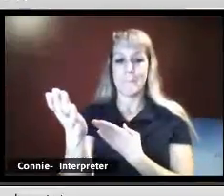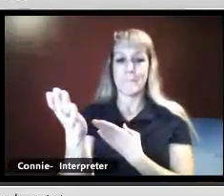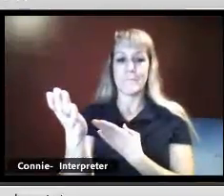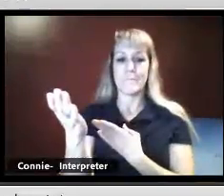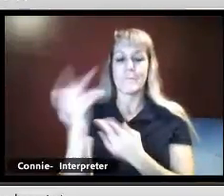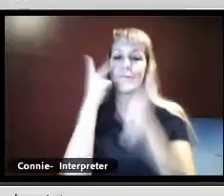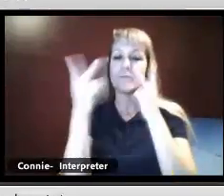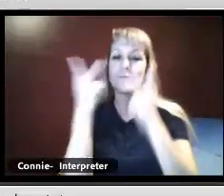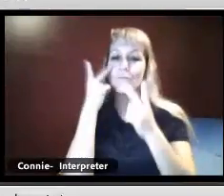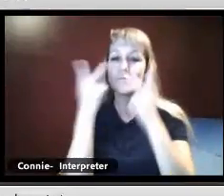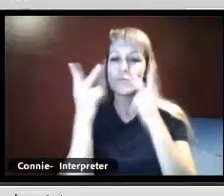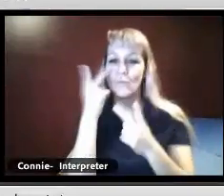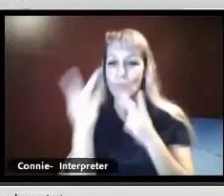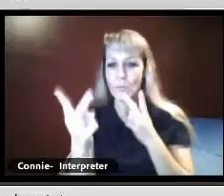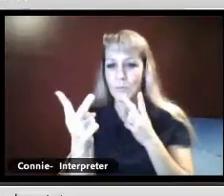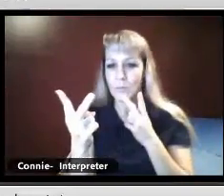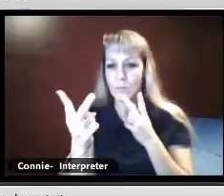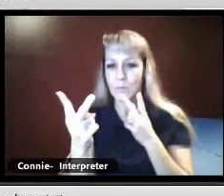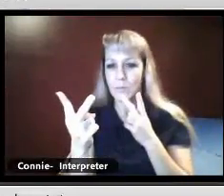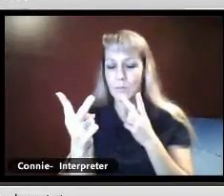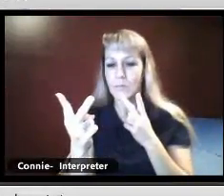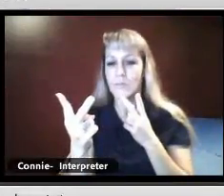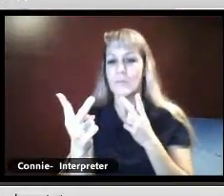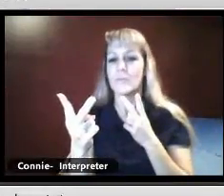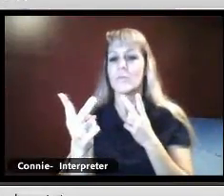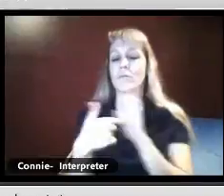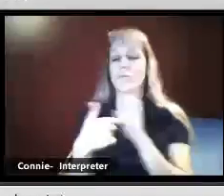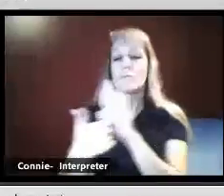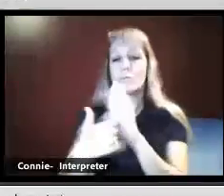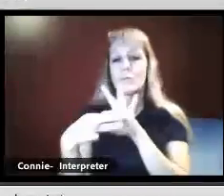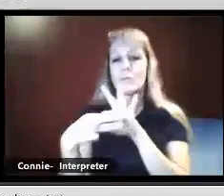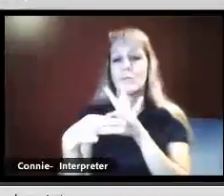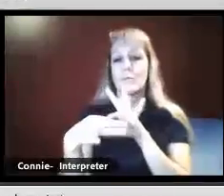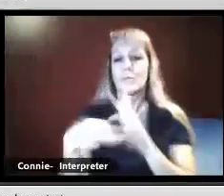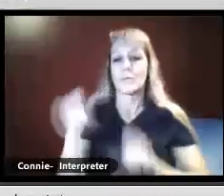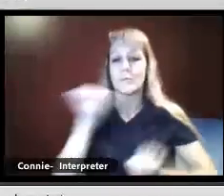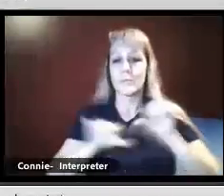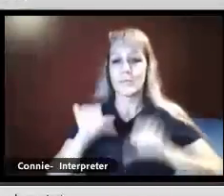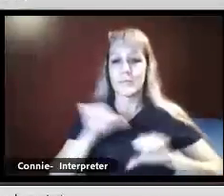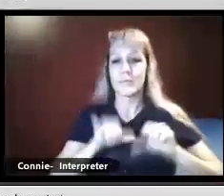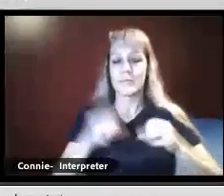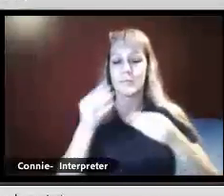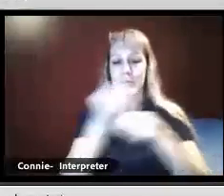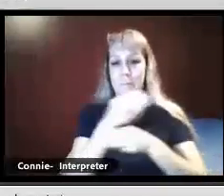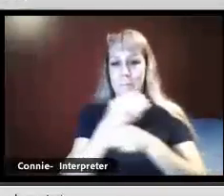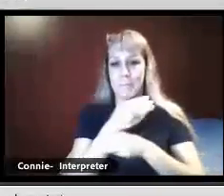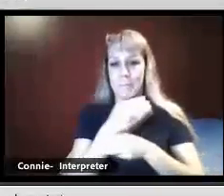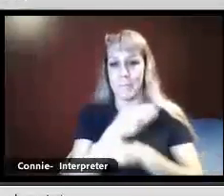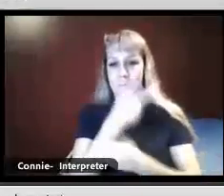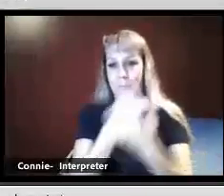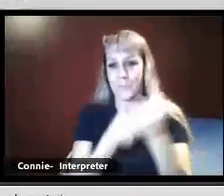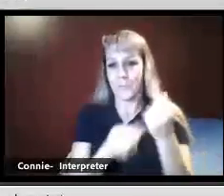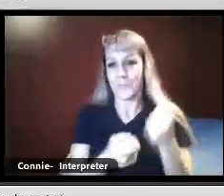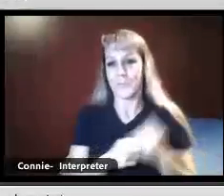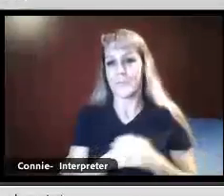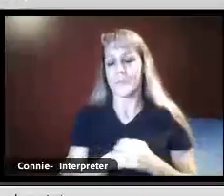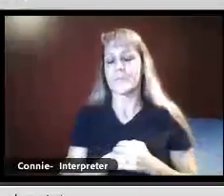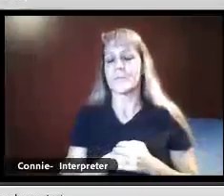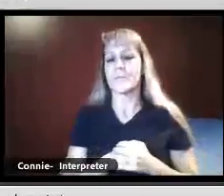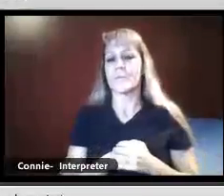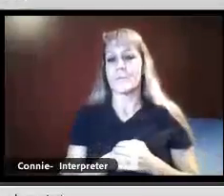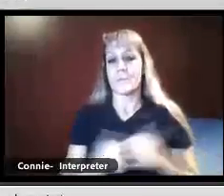visual simulations related to science and math topics. And uh, for someone